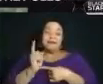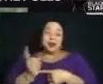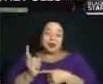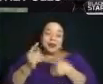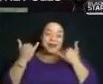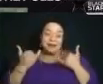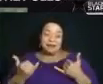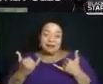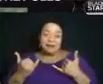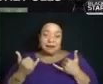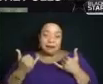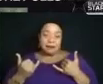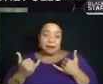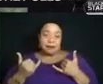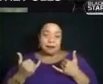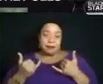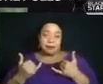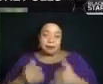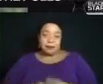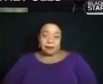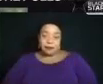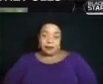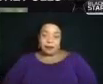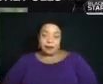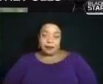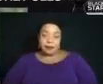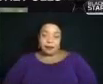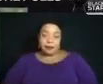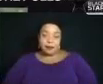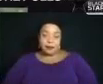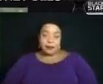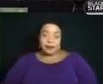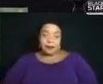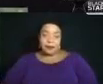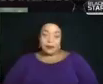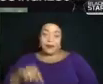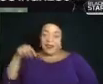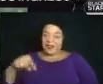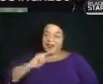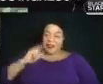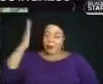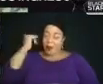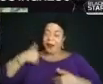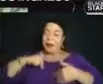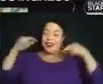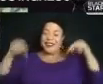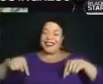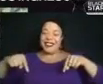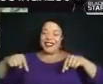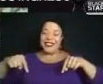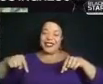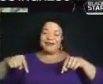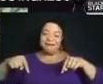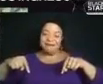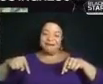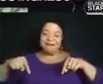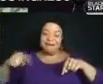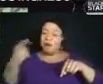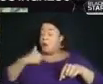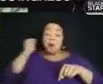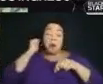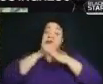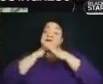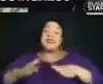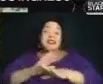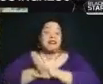This is why we are here, and we won't be silent anymore. We come to this mass